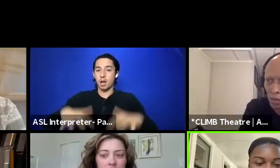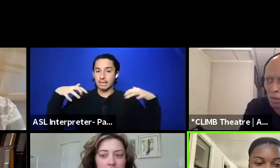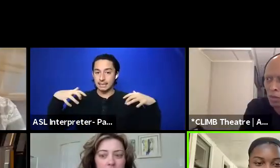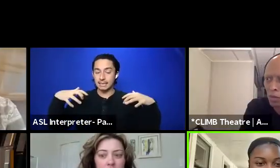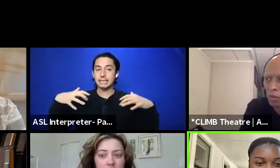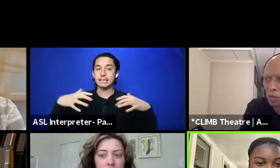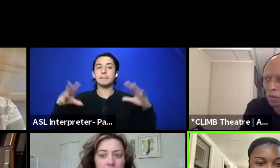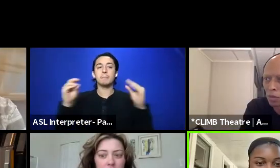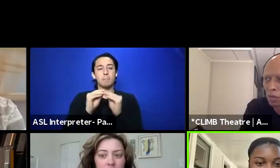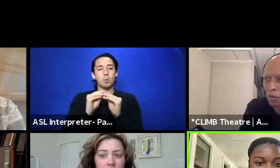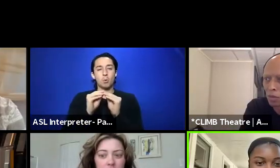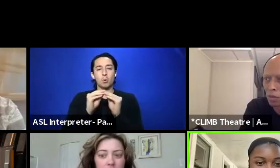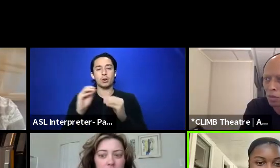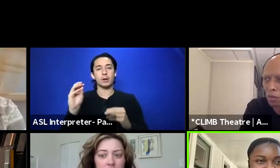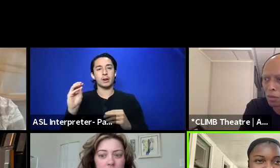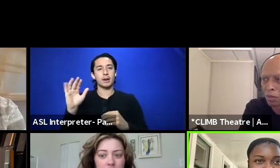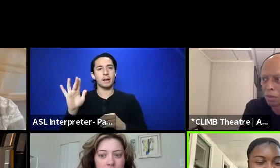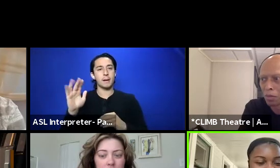more,